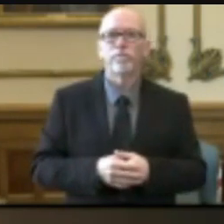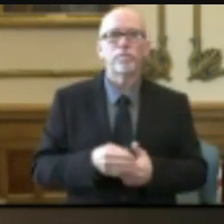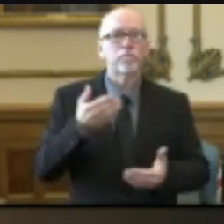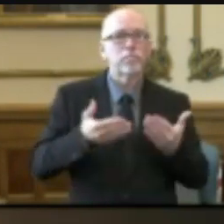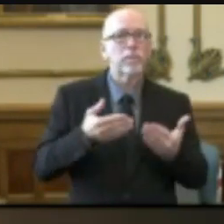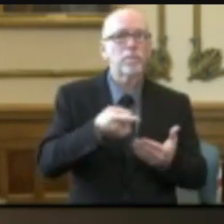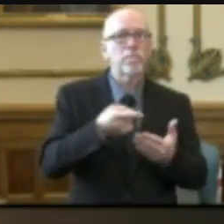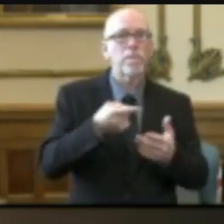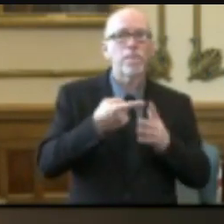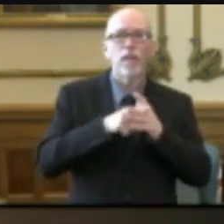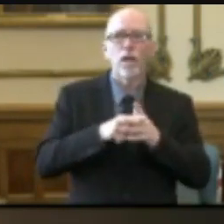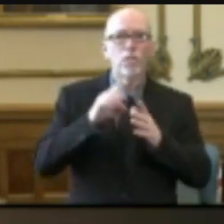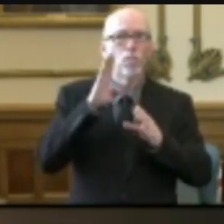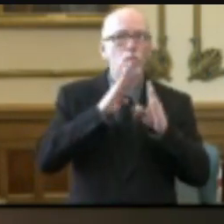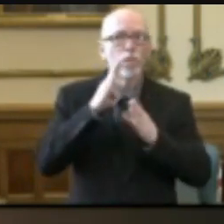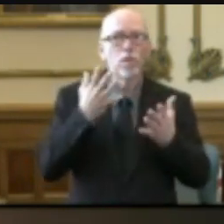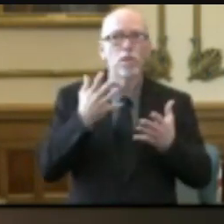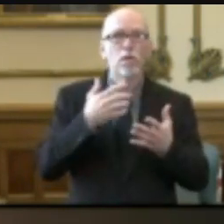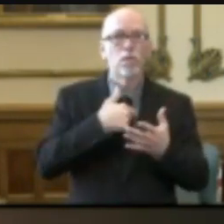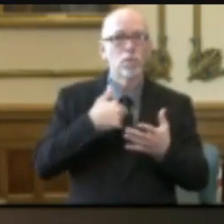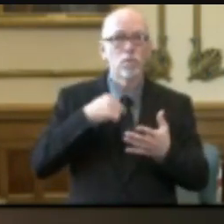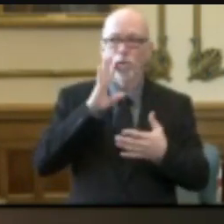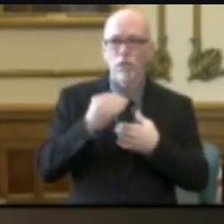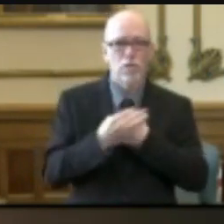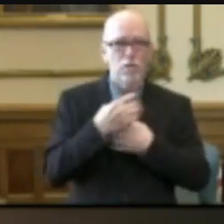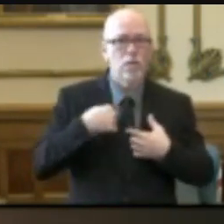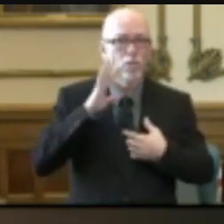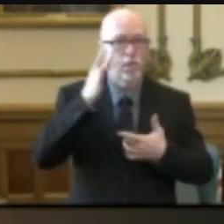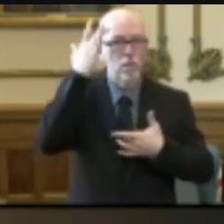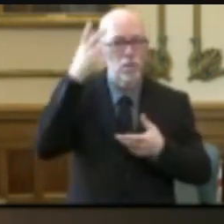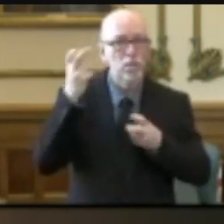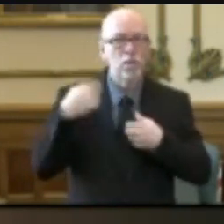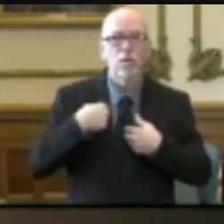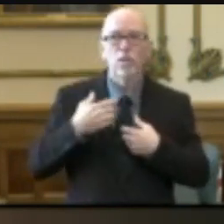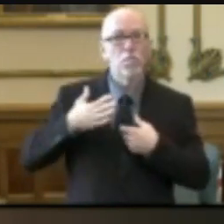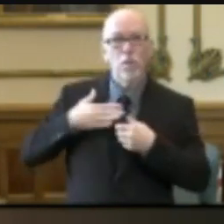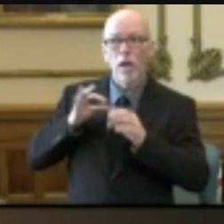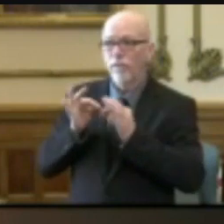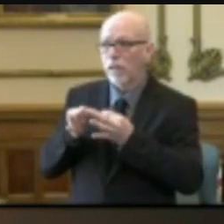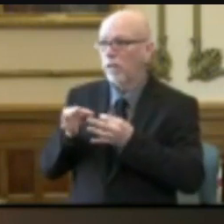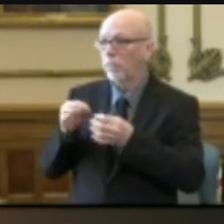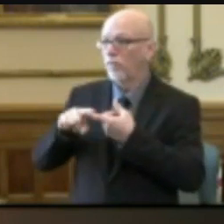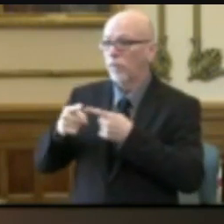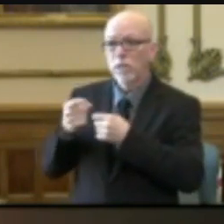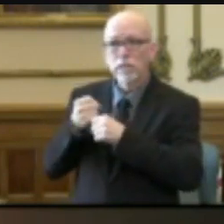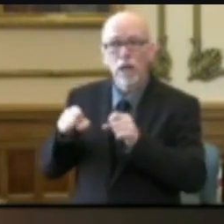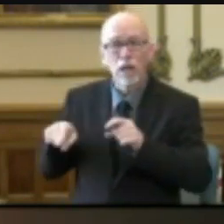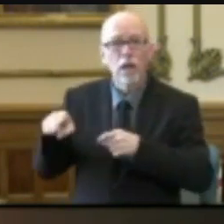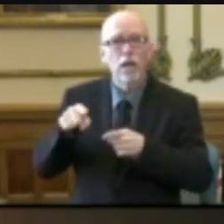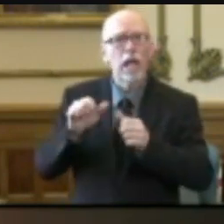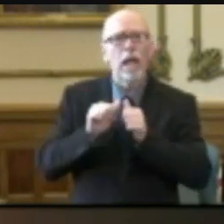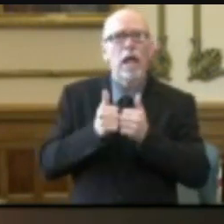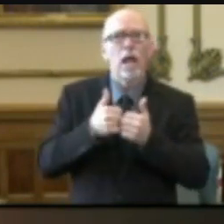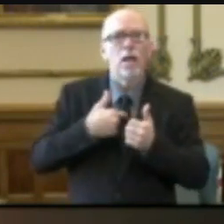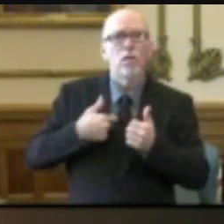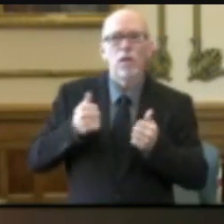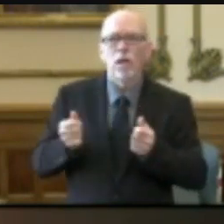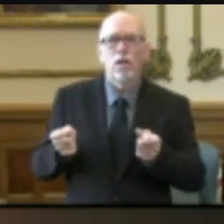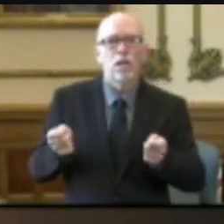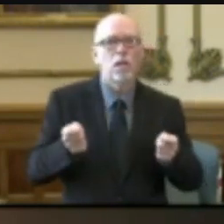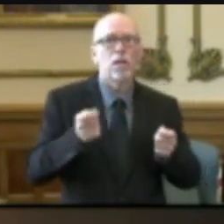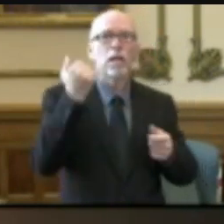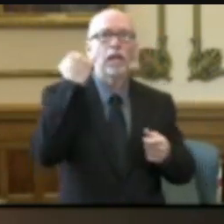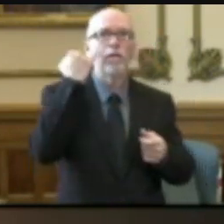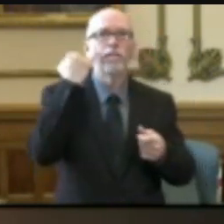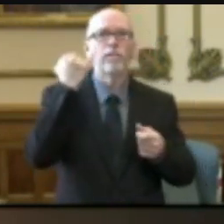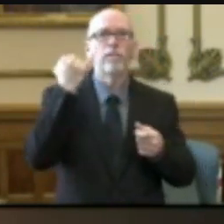to worry whether we will be infected, whether our friends and families are safe, and how we will handle it if